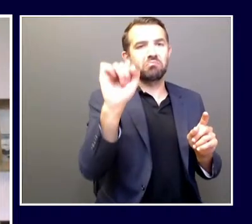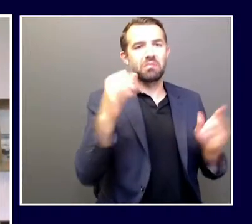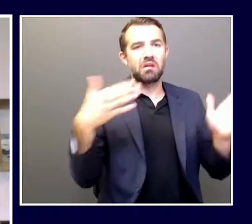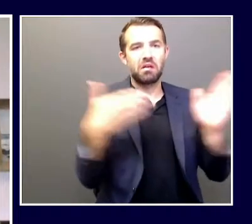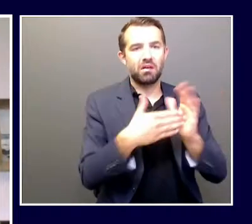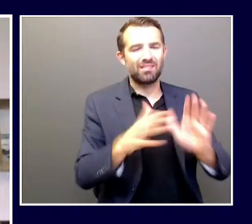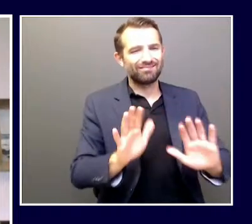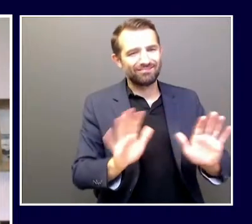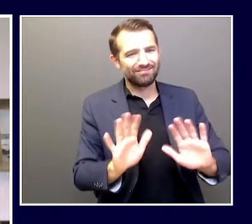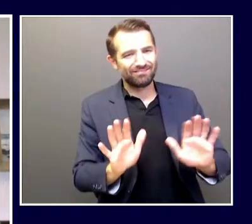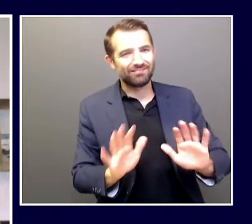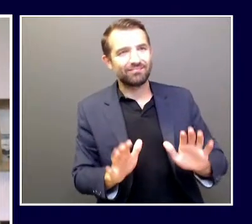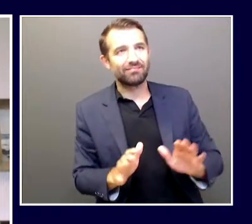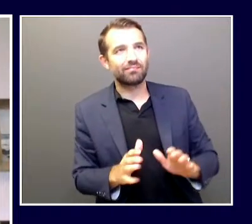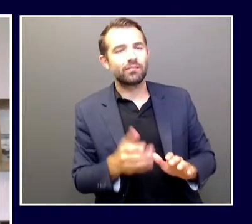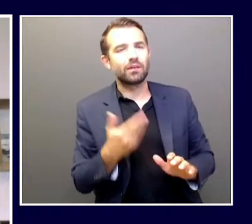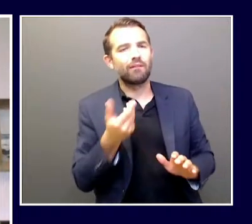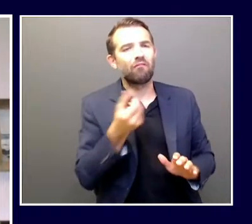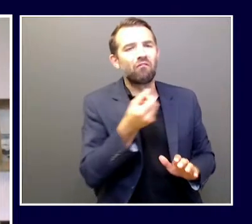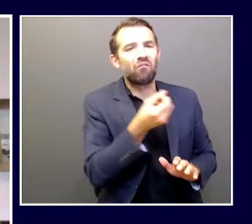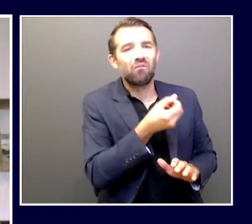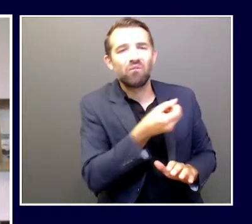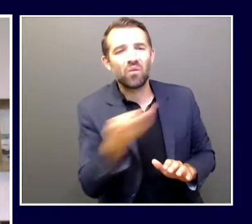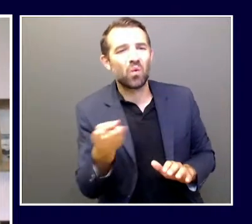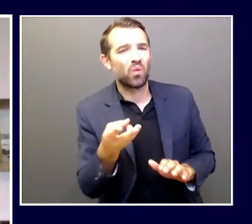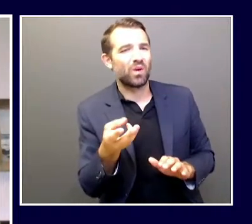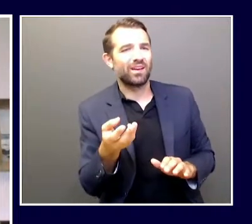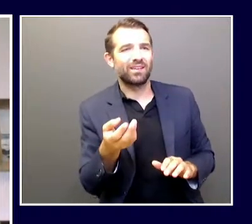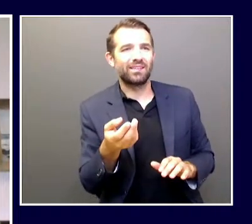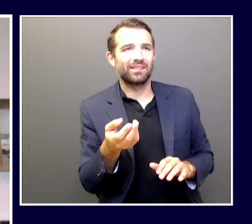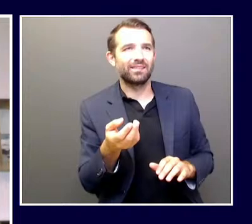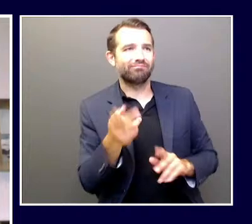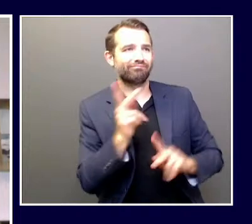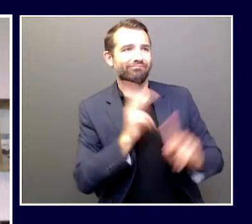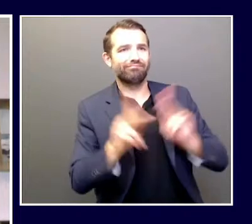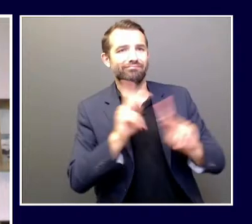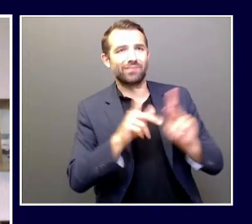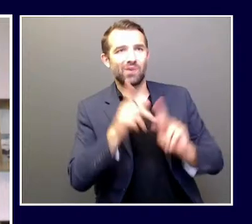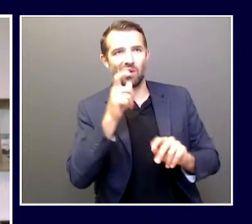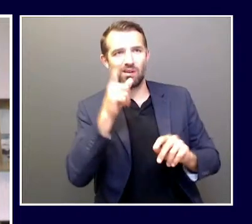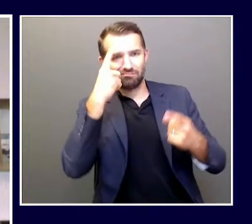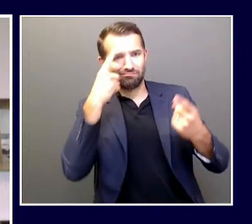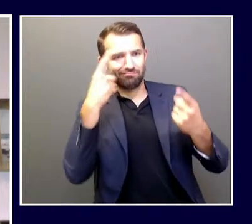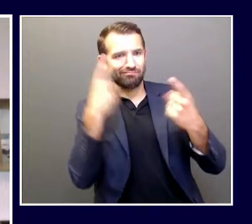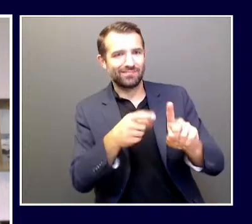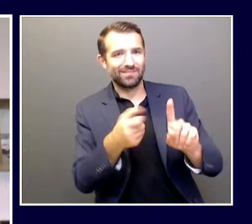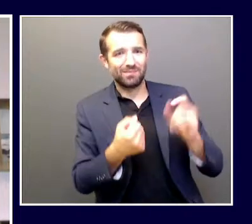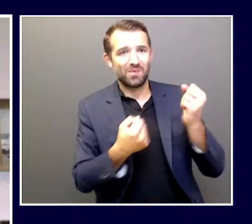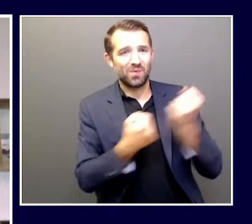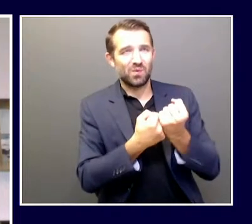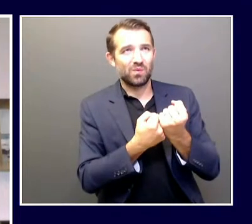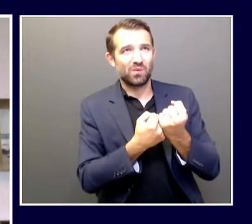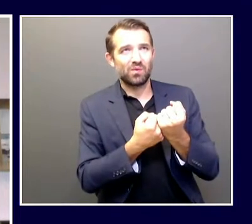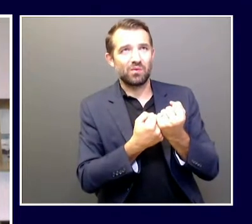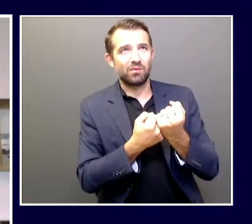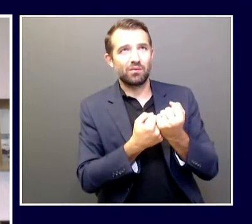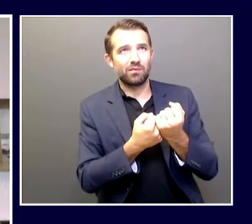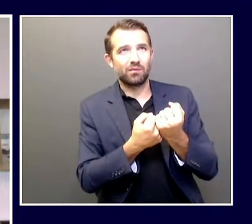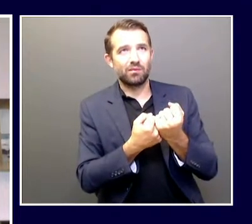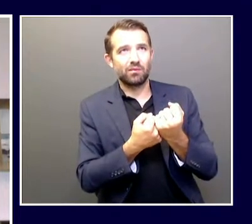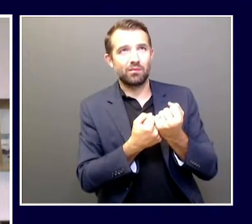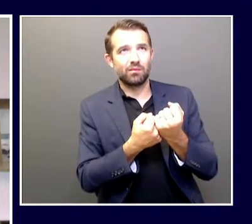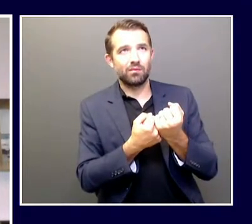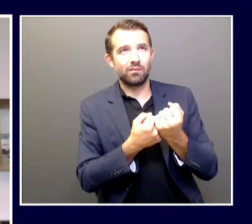a strong and silent and supportive majority. Where I think the disconnect is, though, is that it's perceived